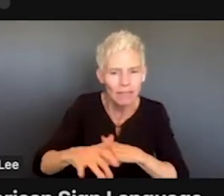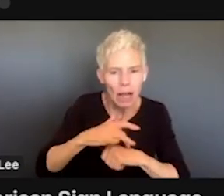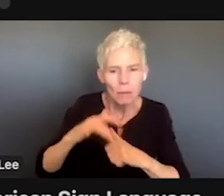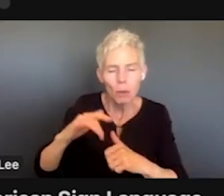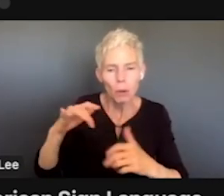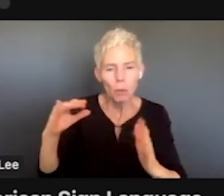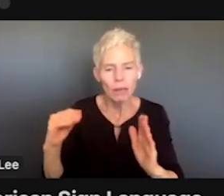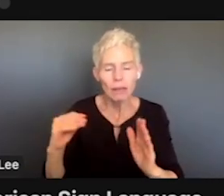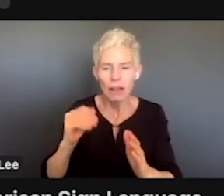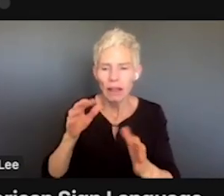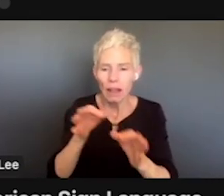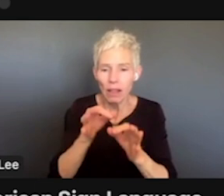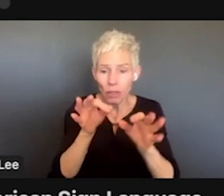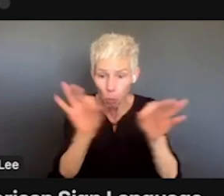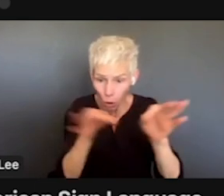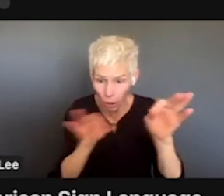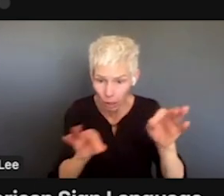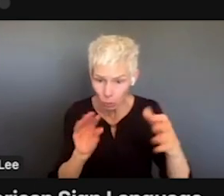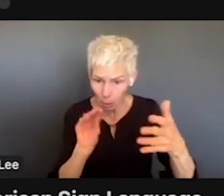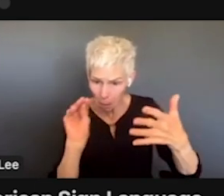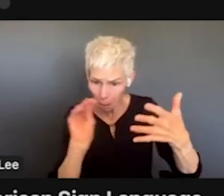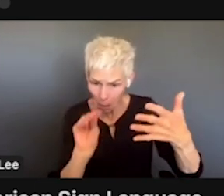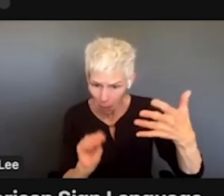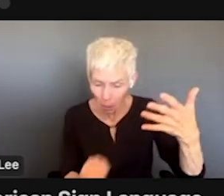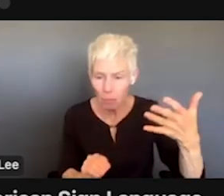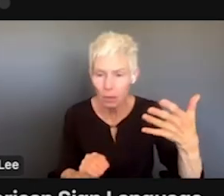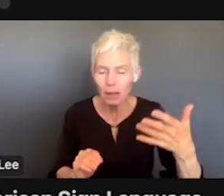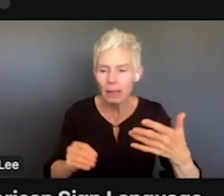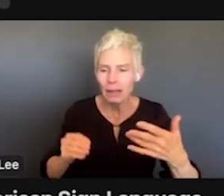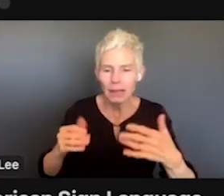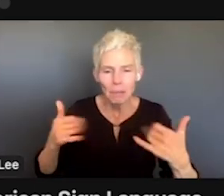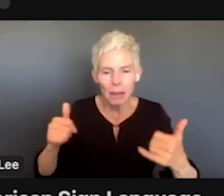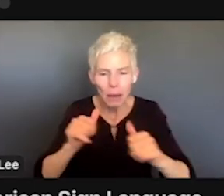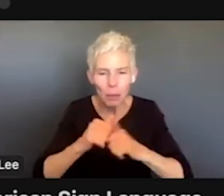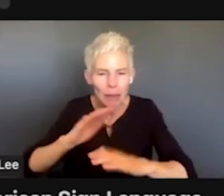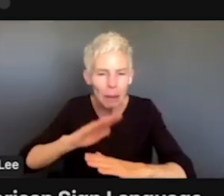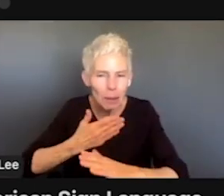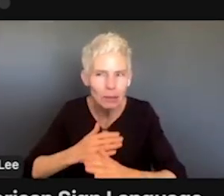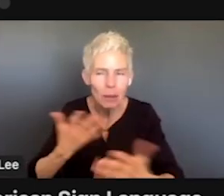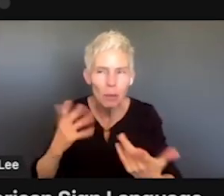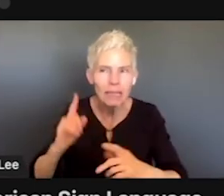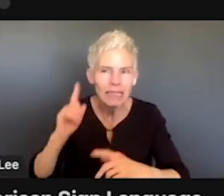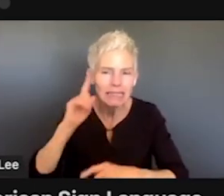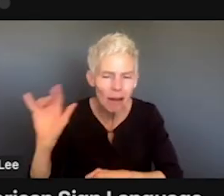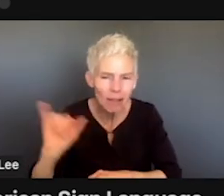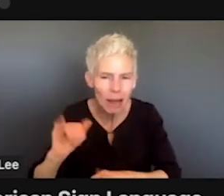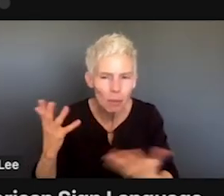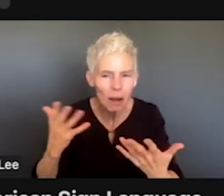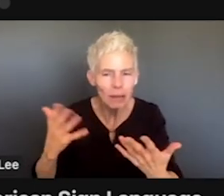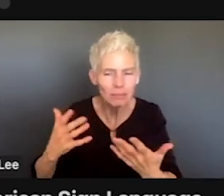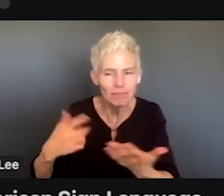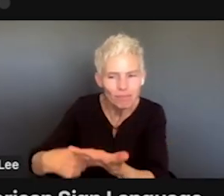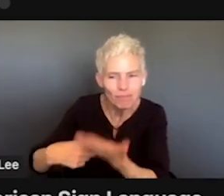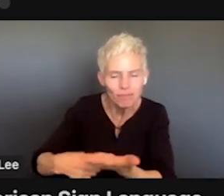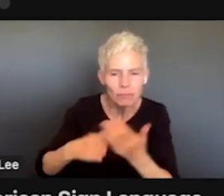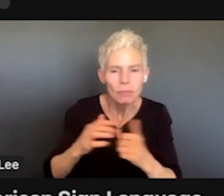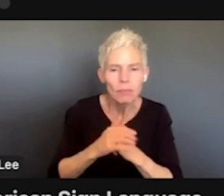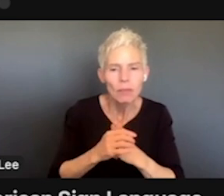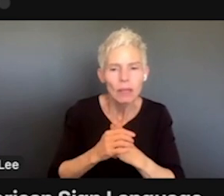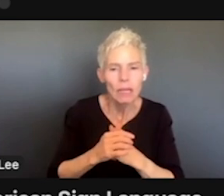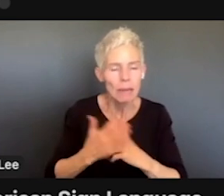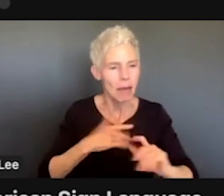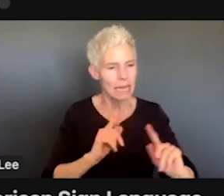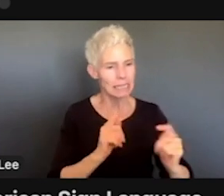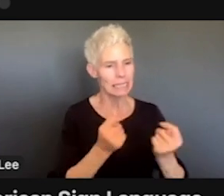and started kind of playing with the music and how we wanted it to sound. And then I shared it with my team,